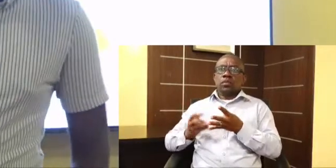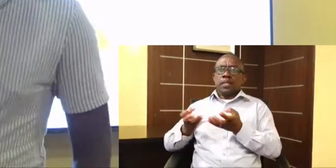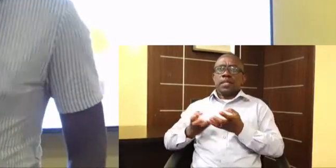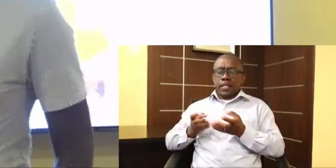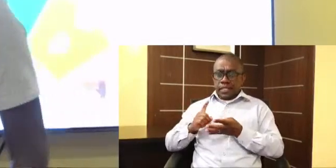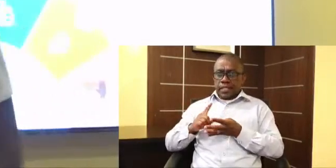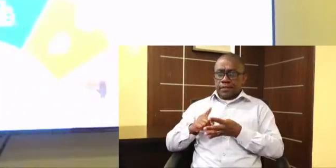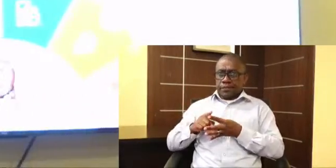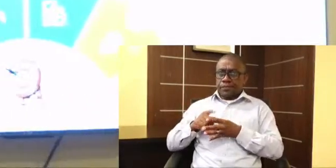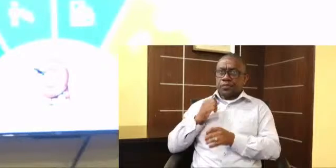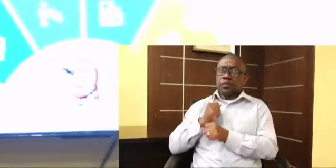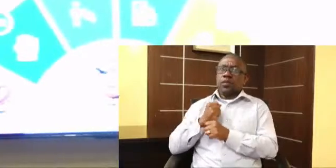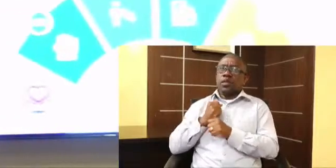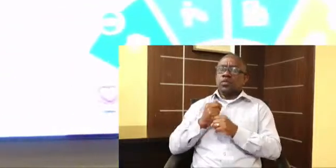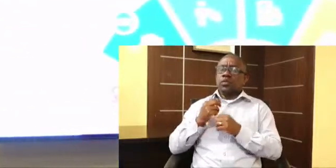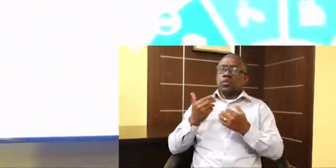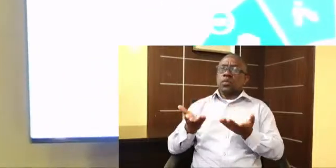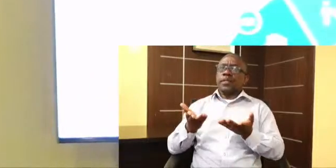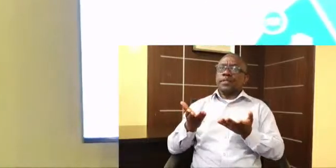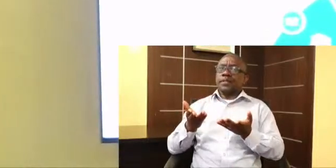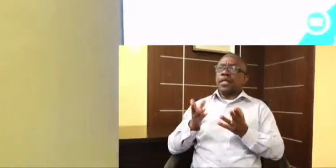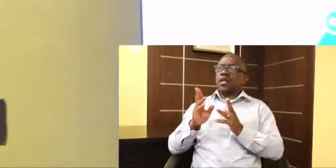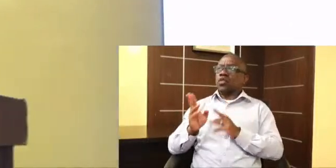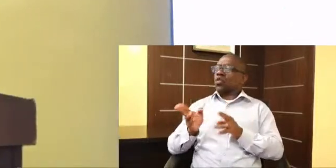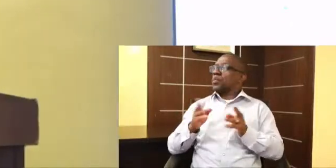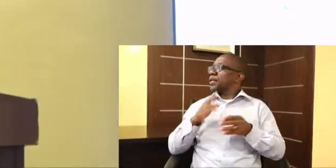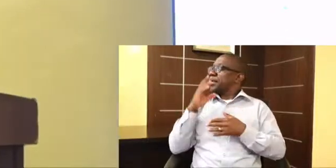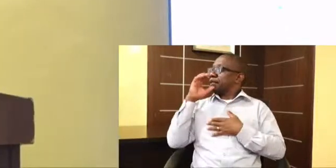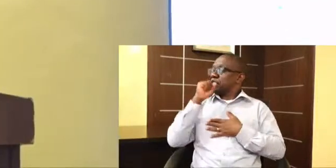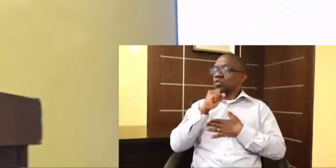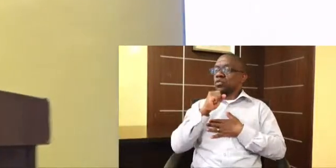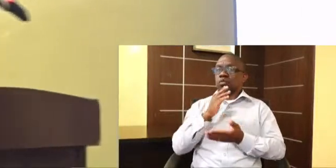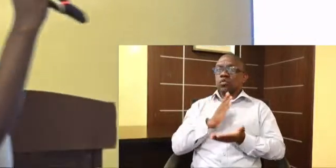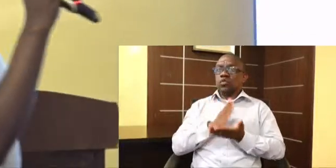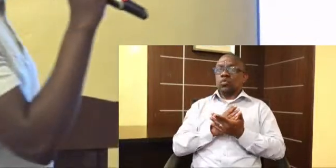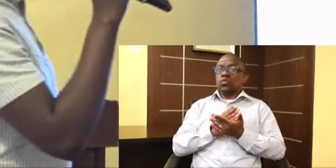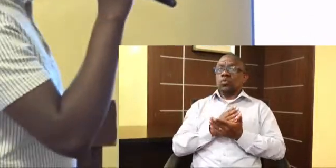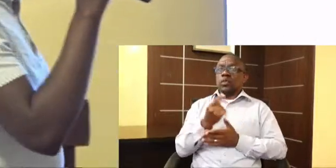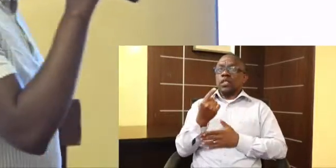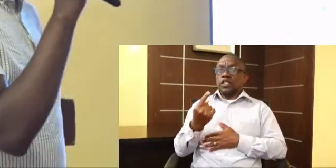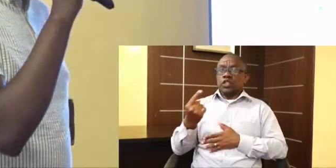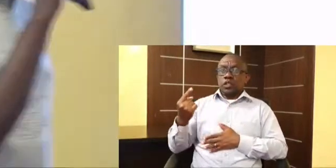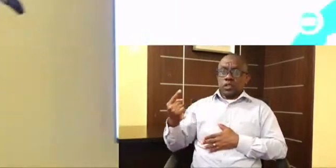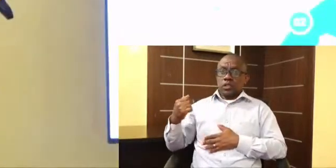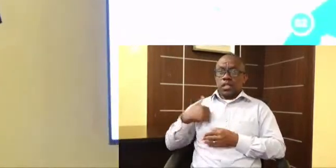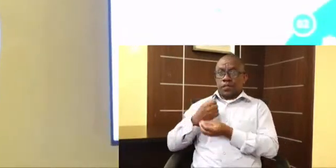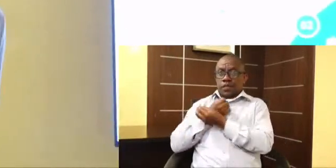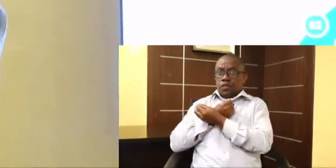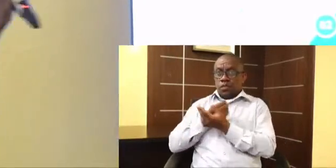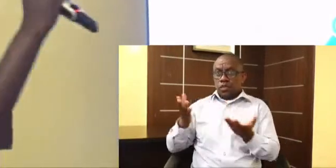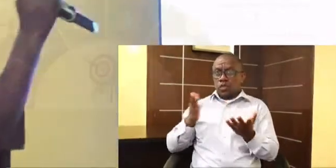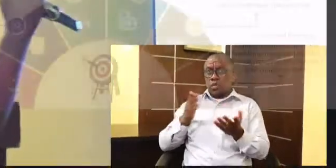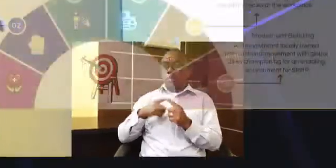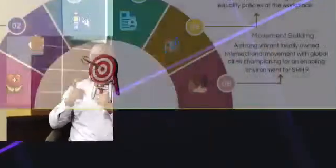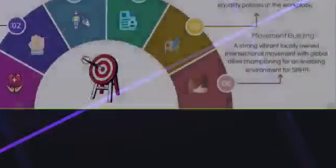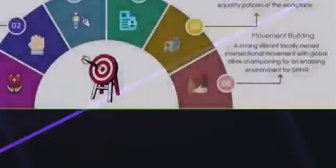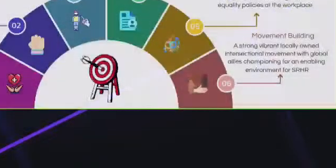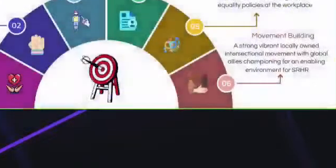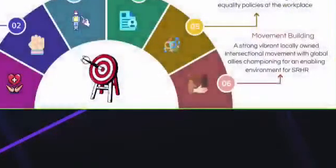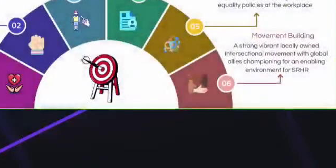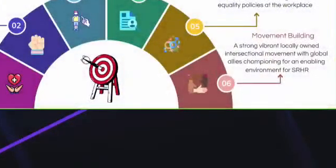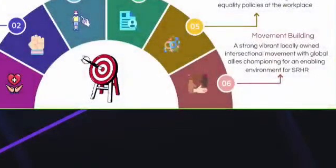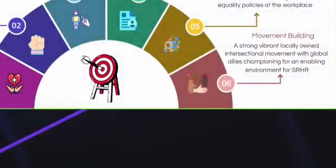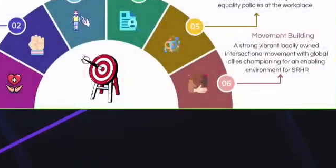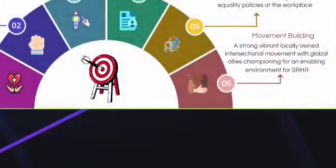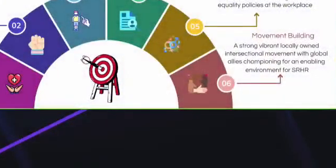Right? So most of the time, we always assume that each and everyone actually have this information, but that's usually not the case. I'll